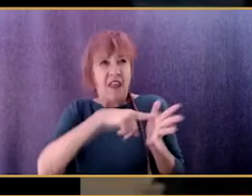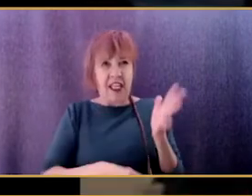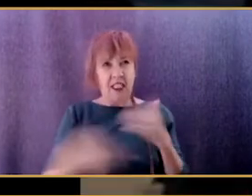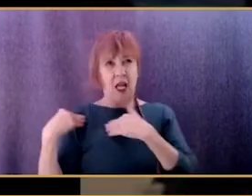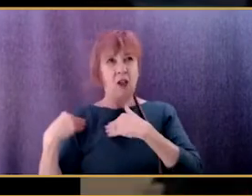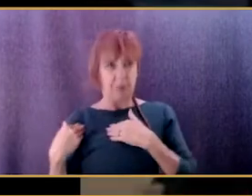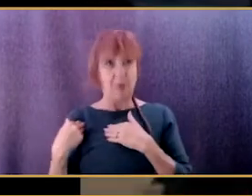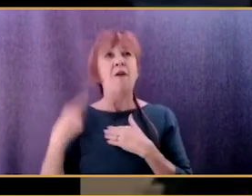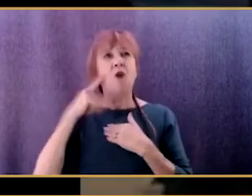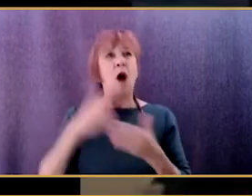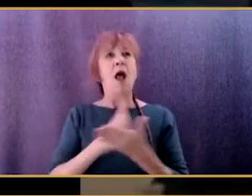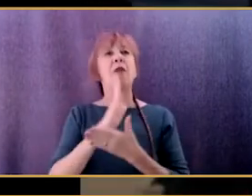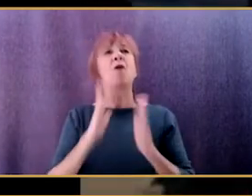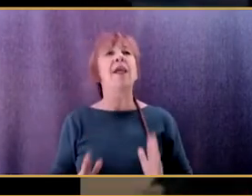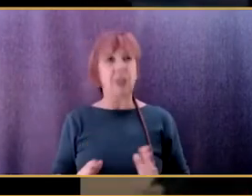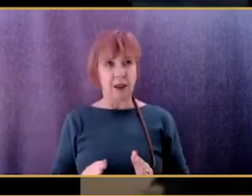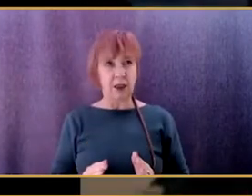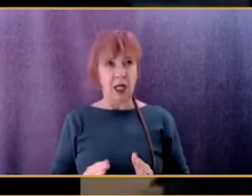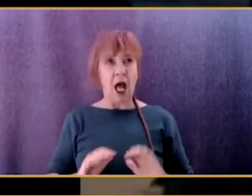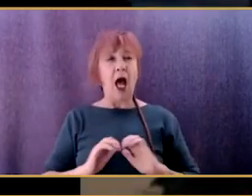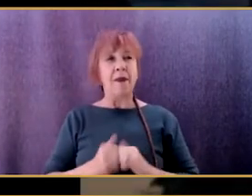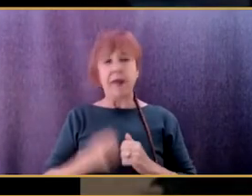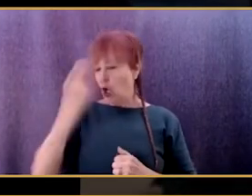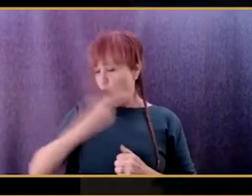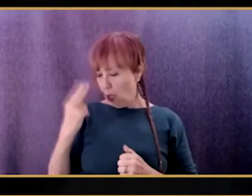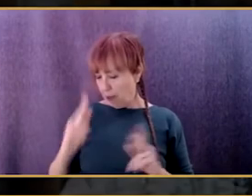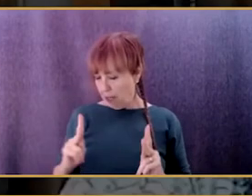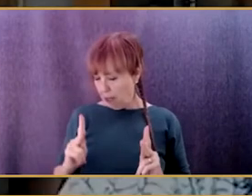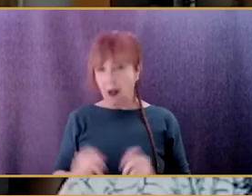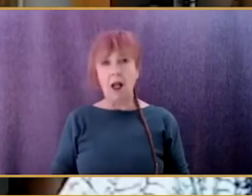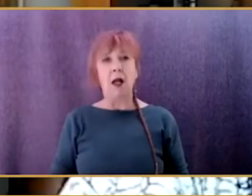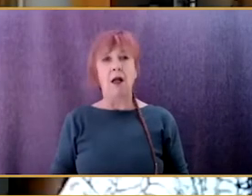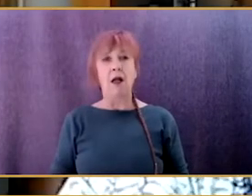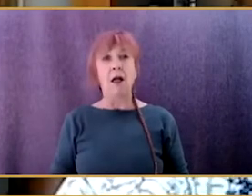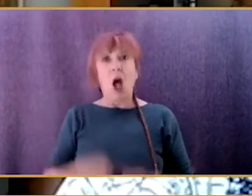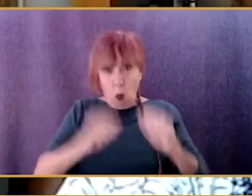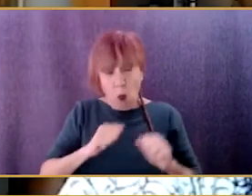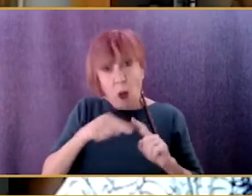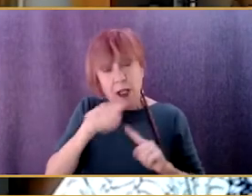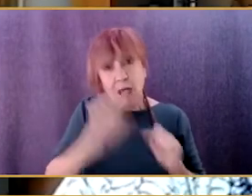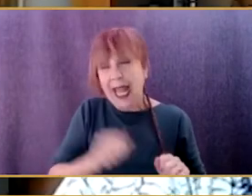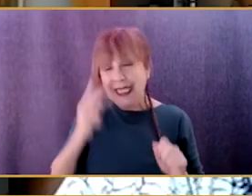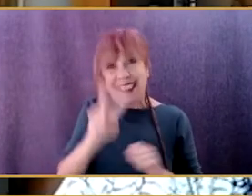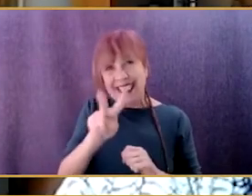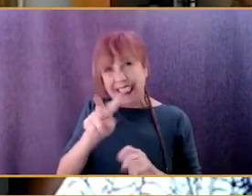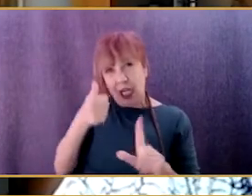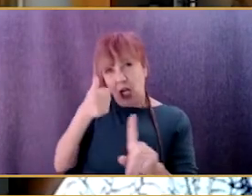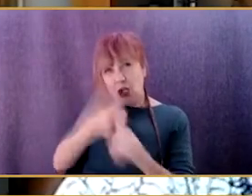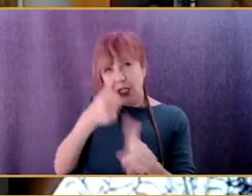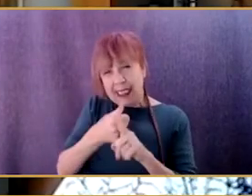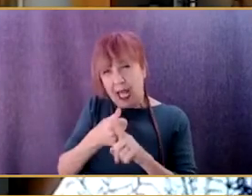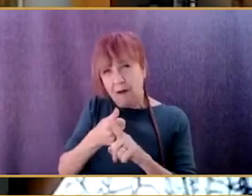These are the duties of the righteous The ways of the anointed When you can see yourself through those really